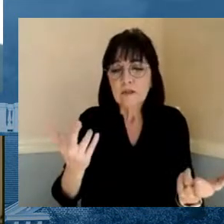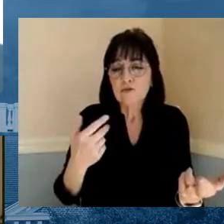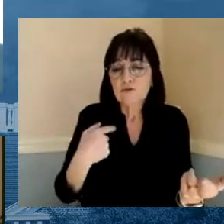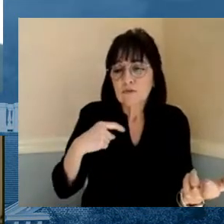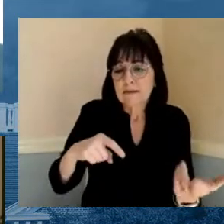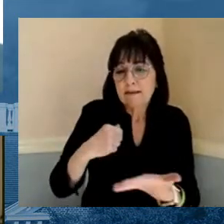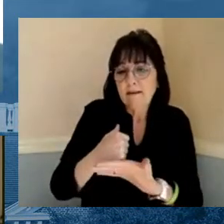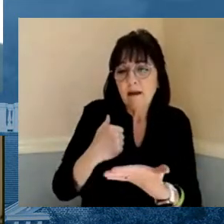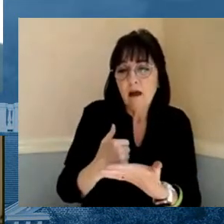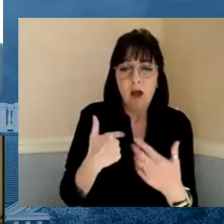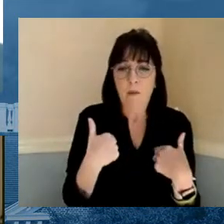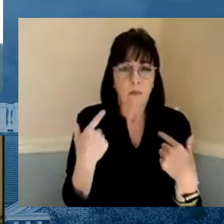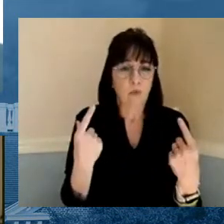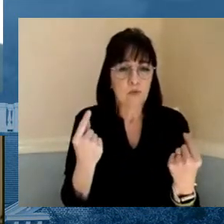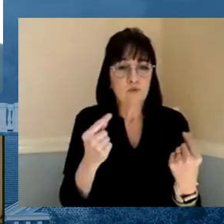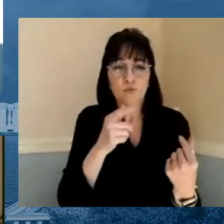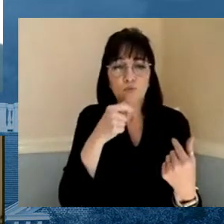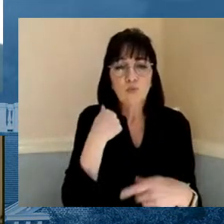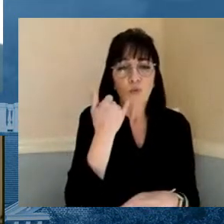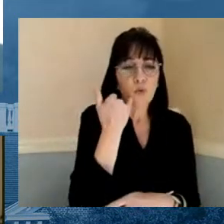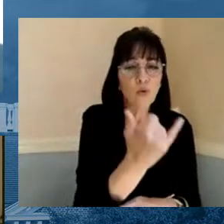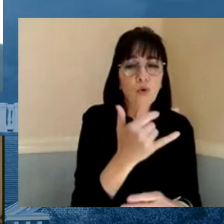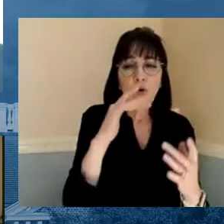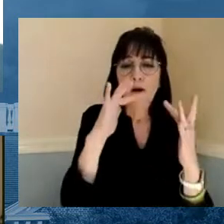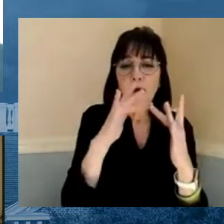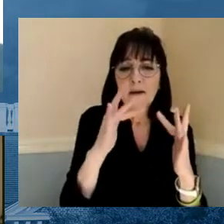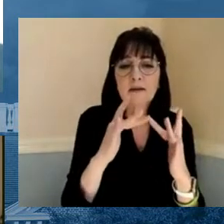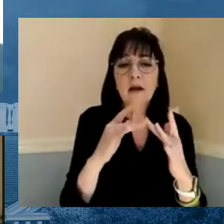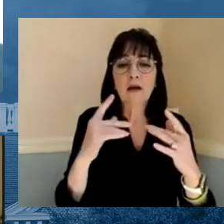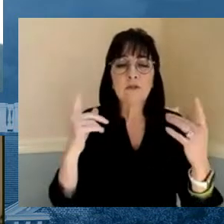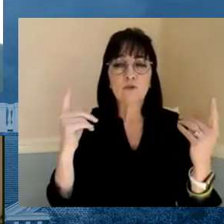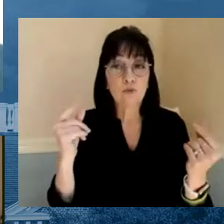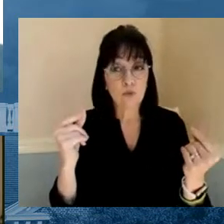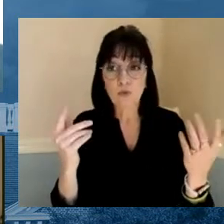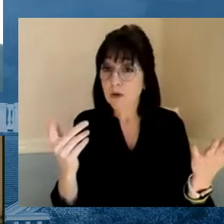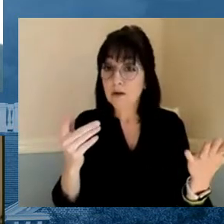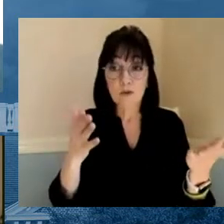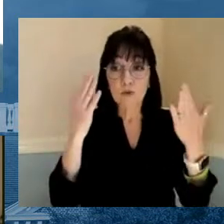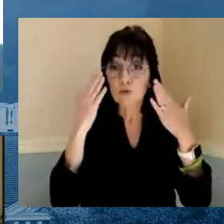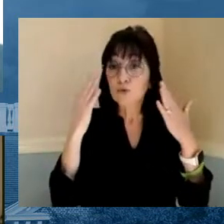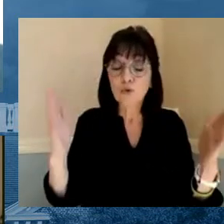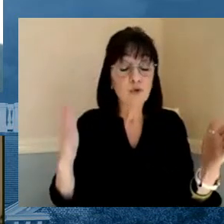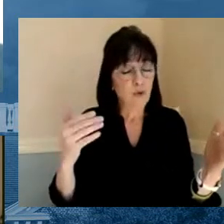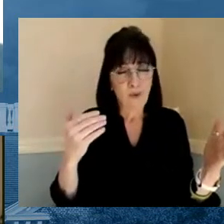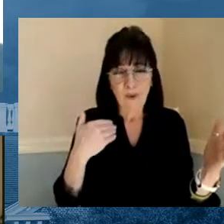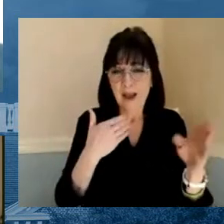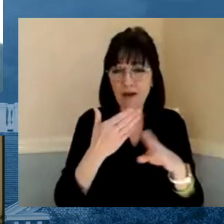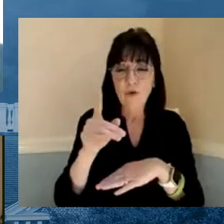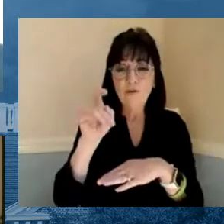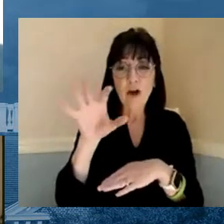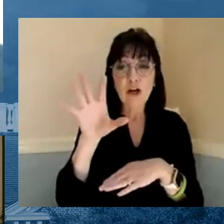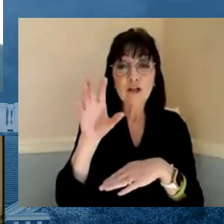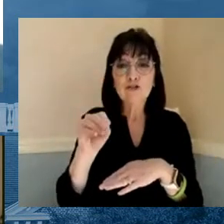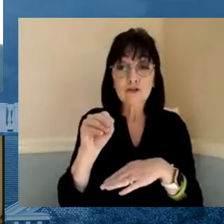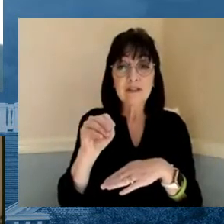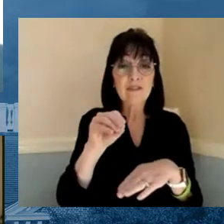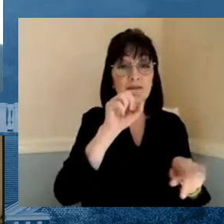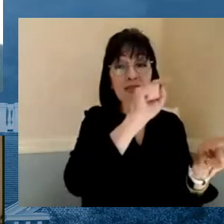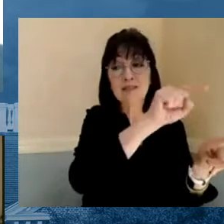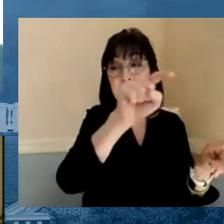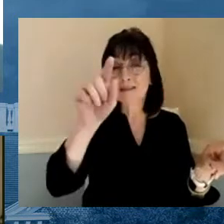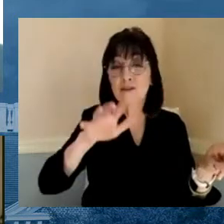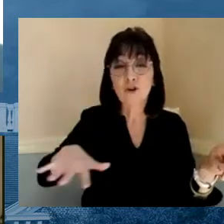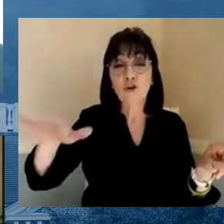you never know, the 160, 150 individuals across the state working in all kinds of industries. You never know.